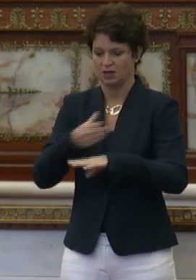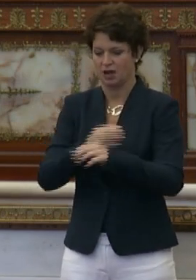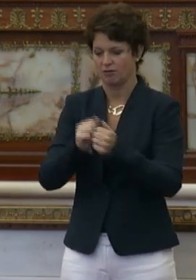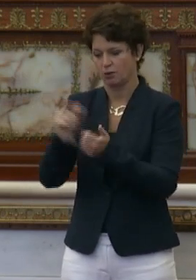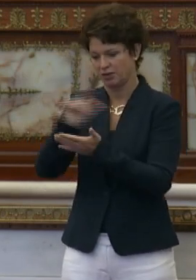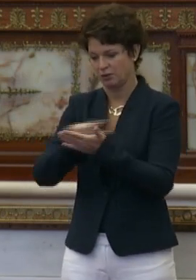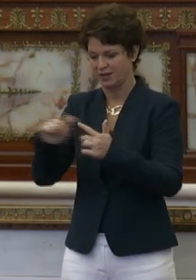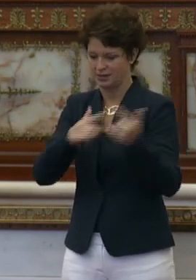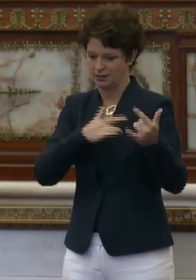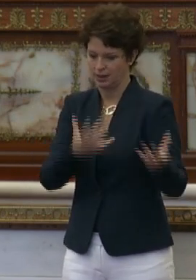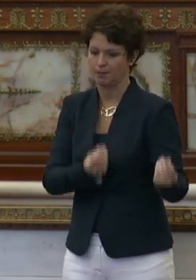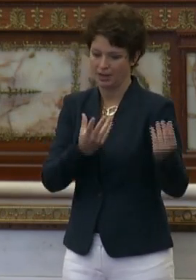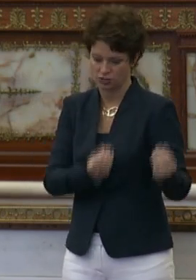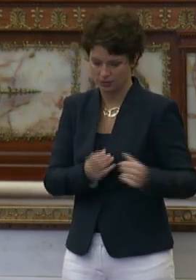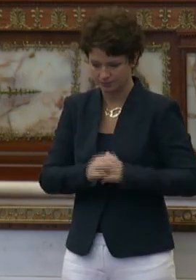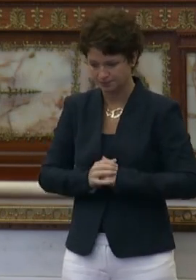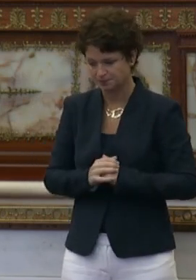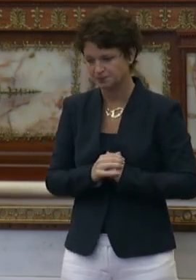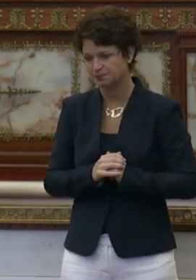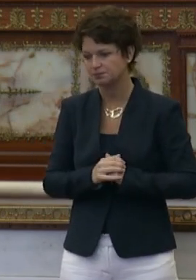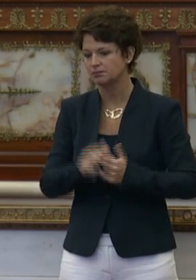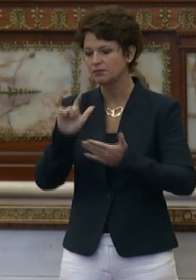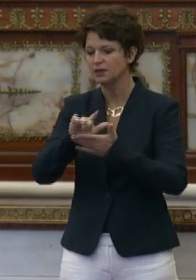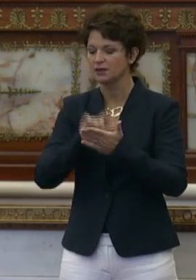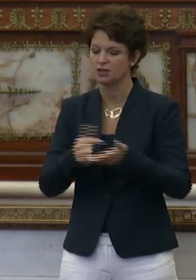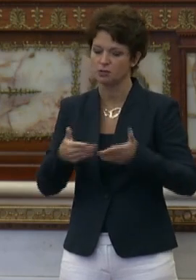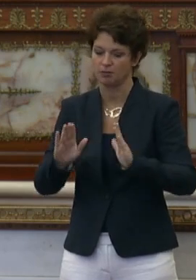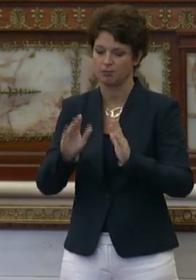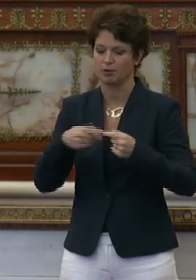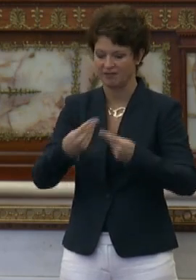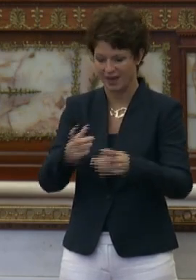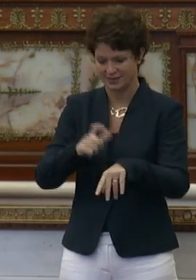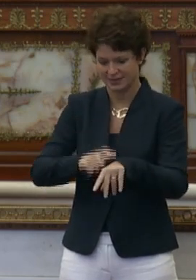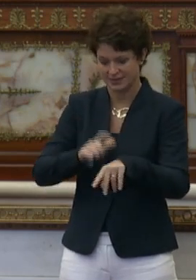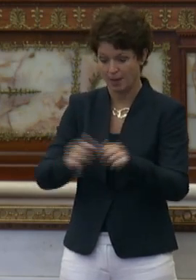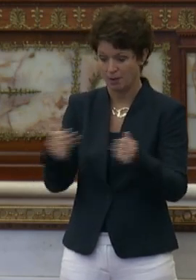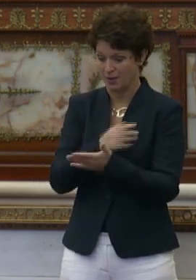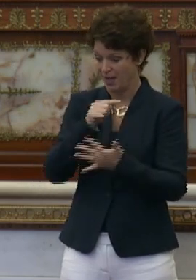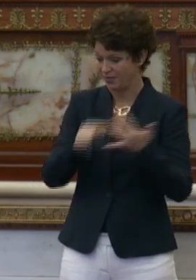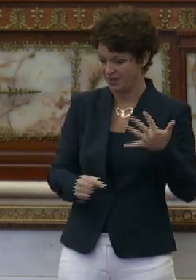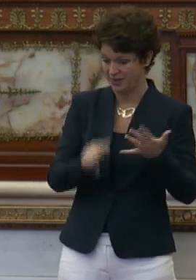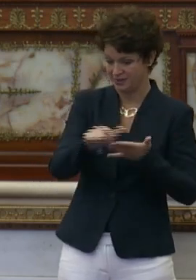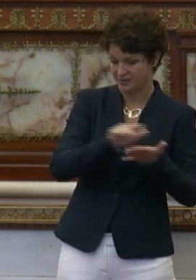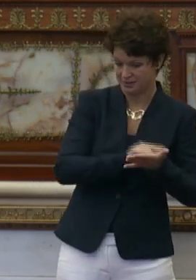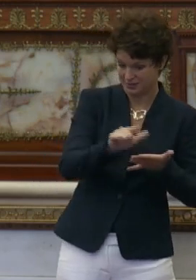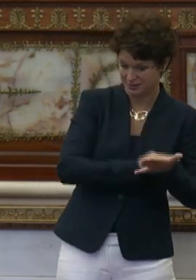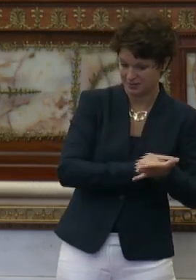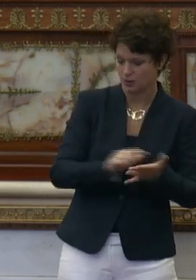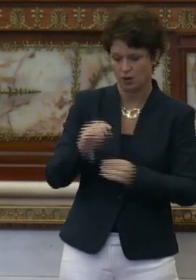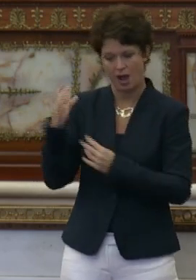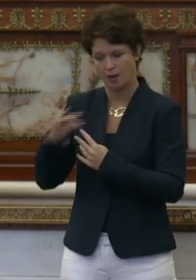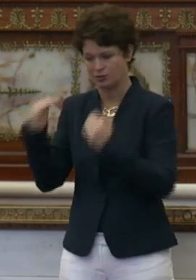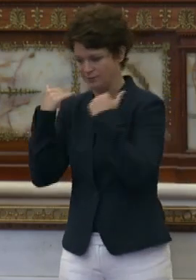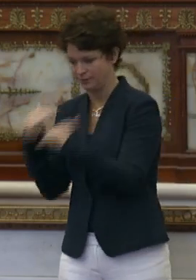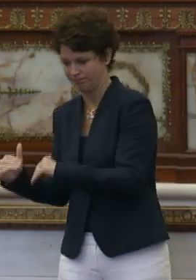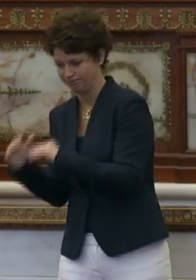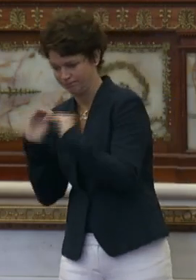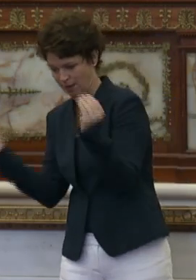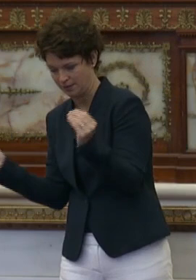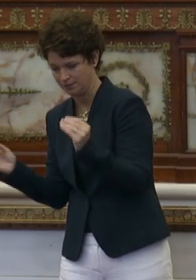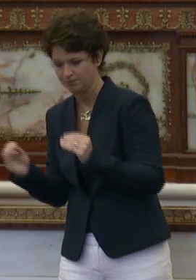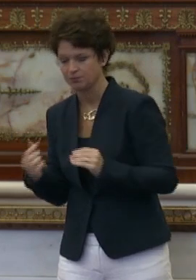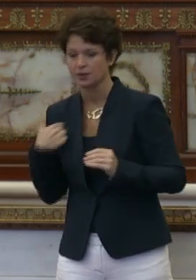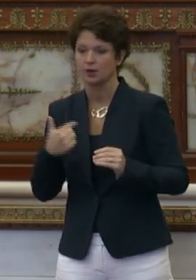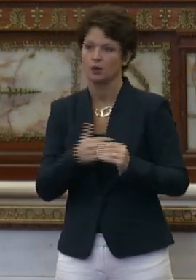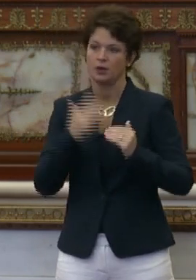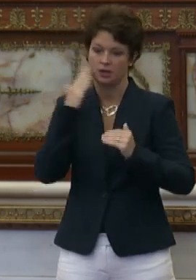and compassion. This legislation provides that time, and without it, we would have no other options. In Philadelphia, we know